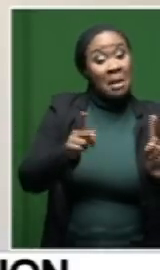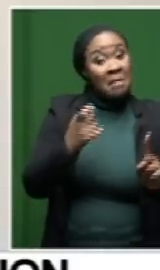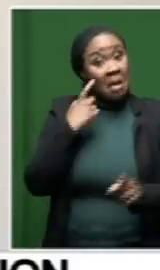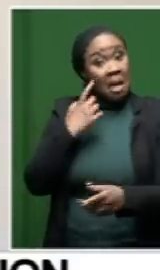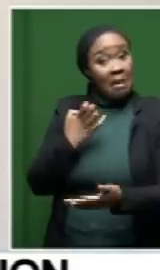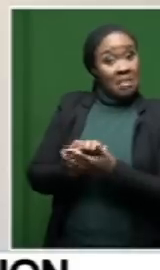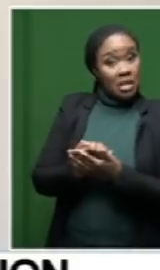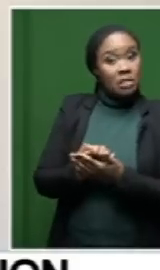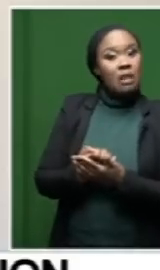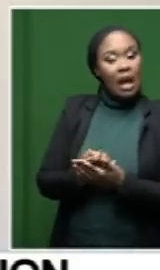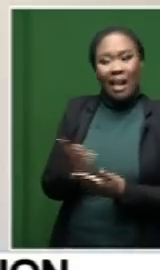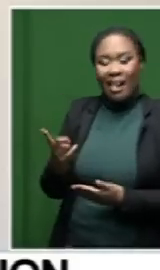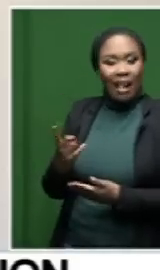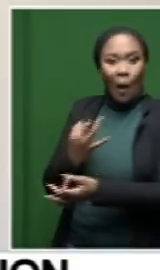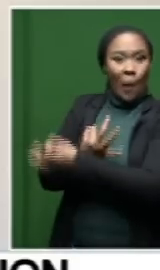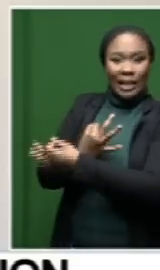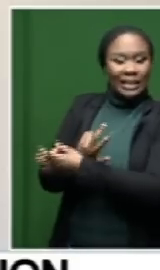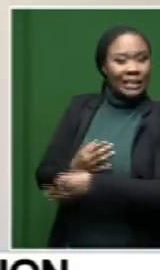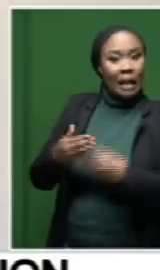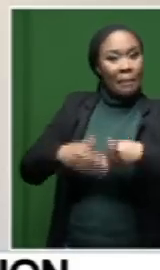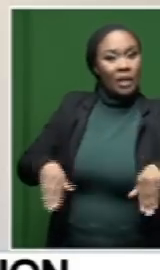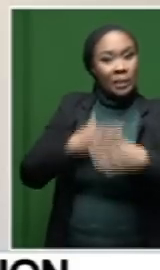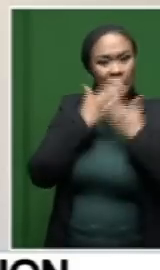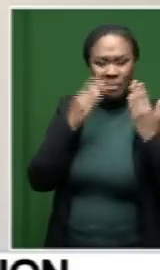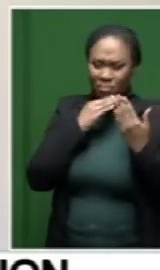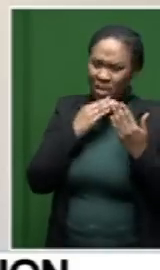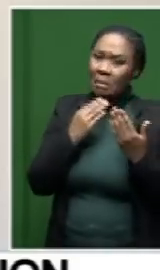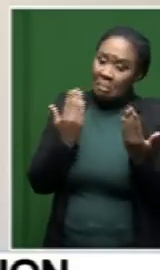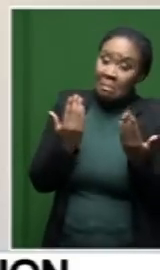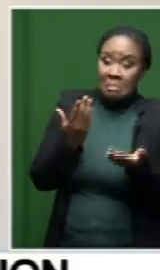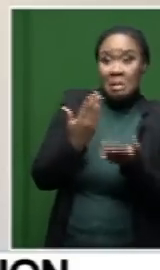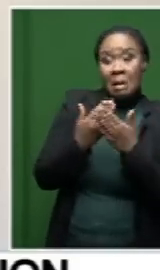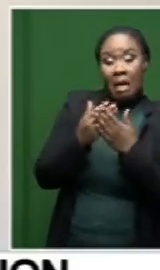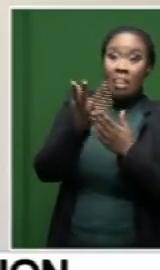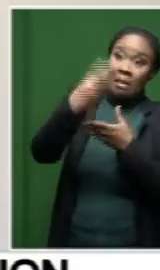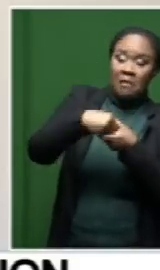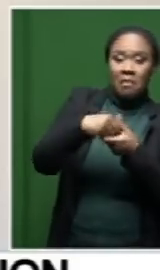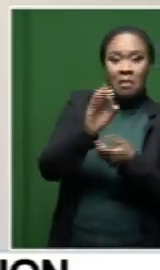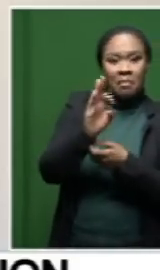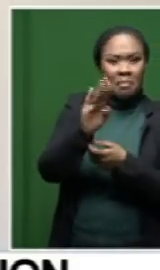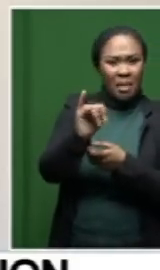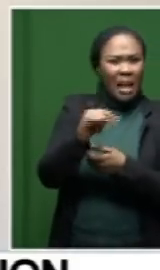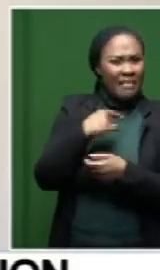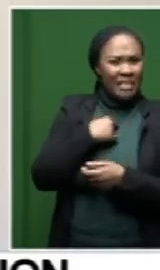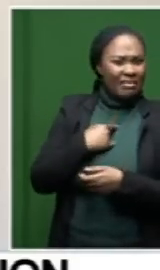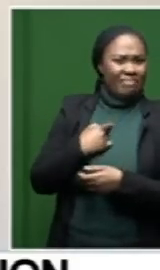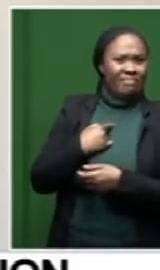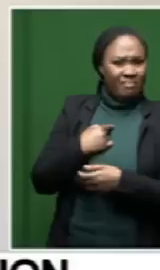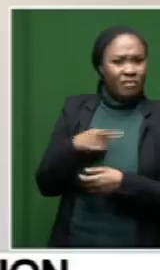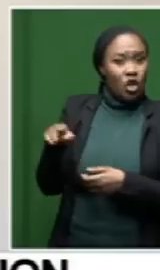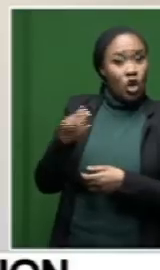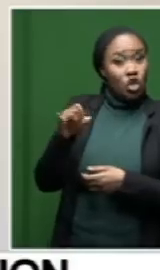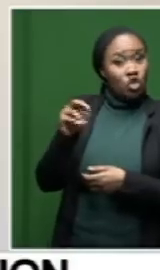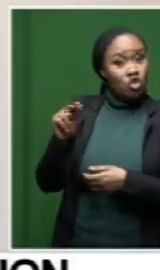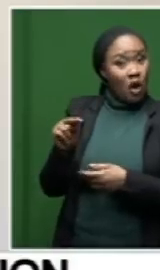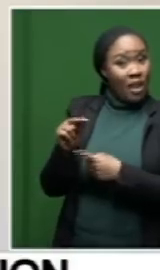evidence that the hawks will not treat the matter seriously, my own judgment is that it's ill-advised for Mr.